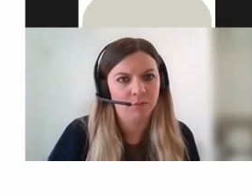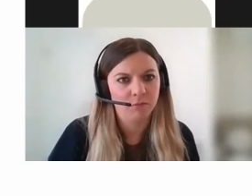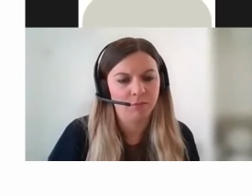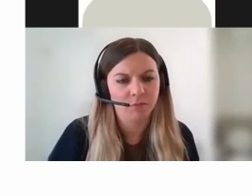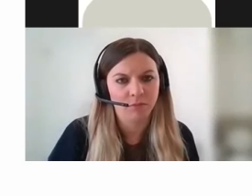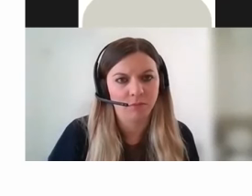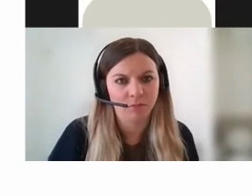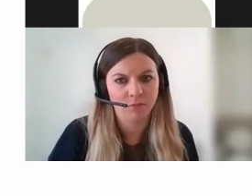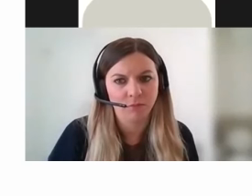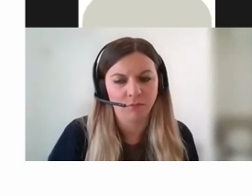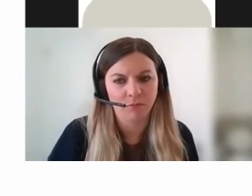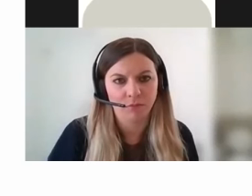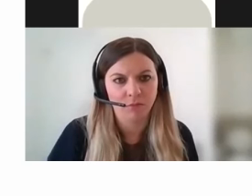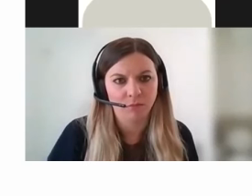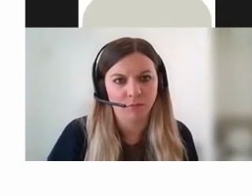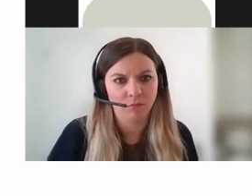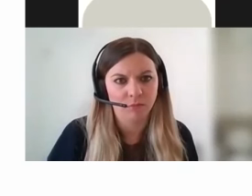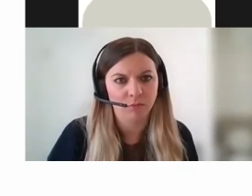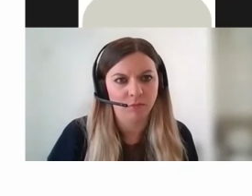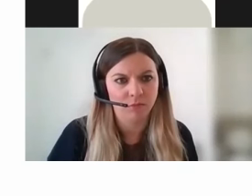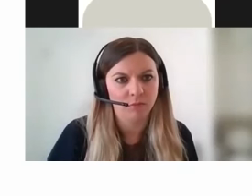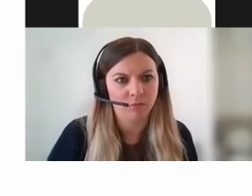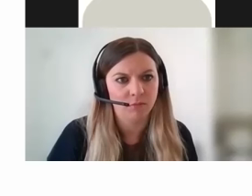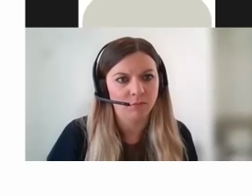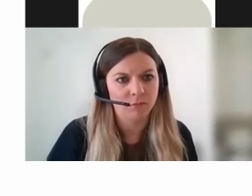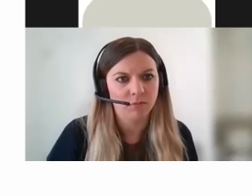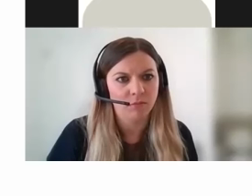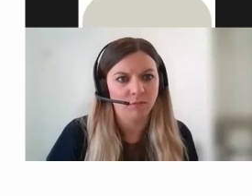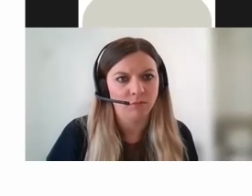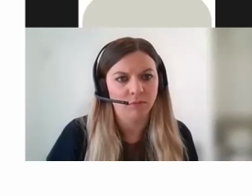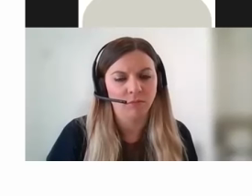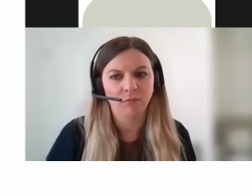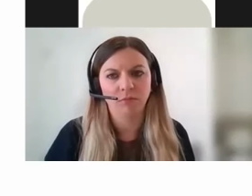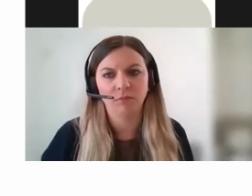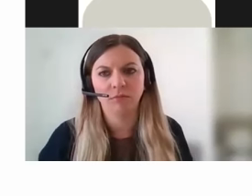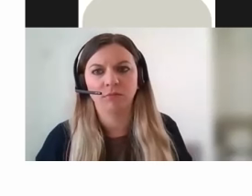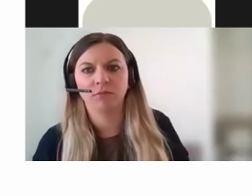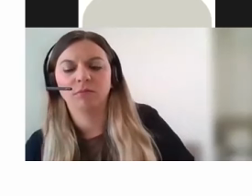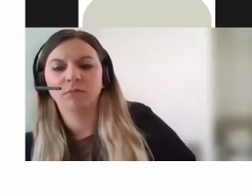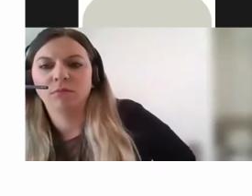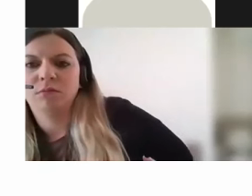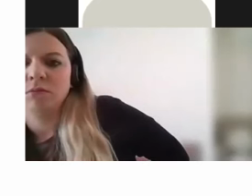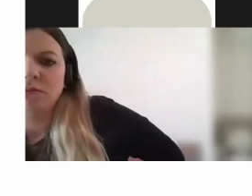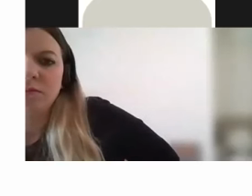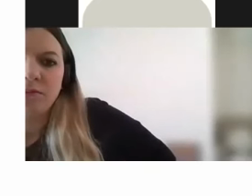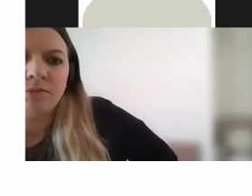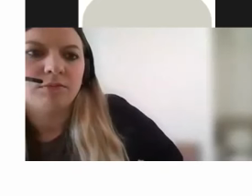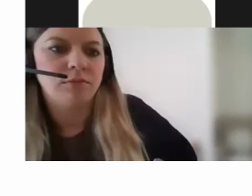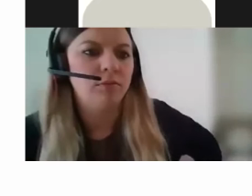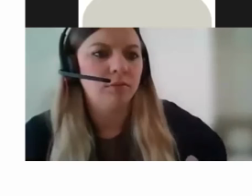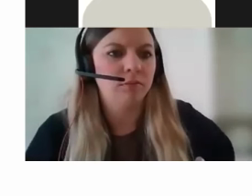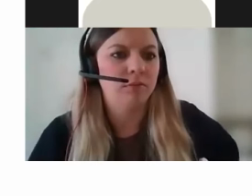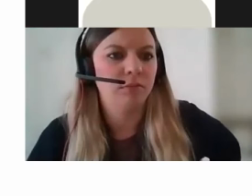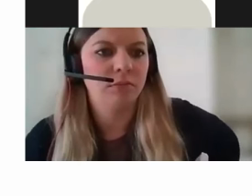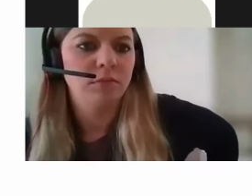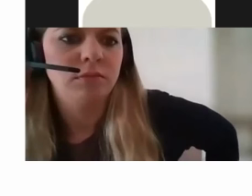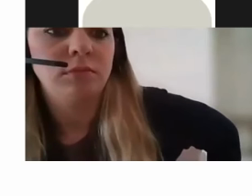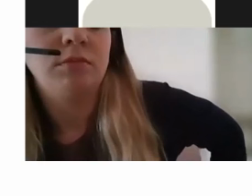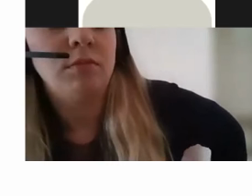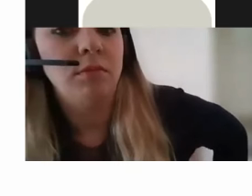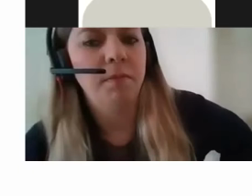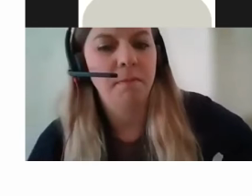and information that you can provide to your colleagues as well. There will be a couple of poll questions that will appear on your screen and you can vote